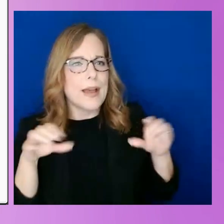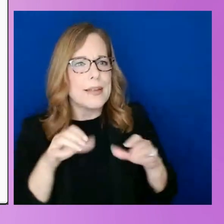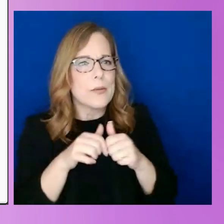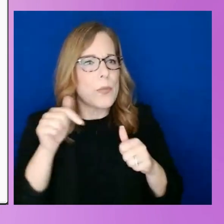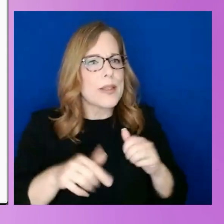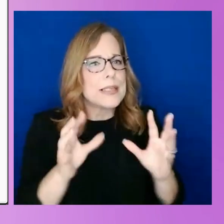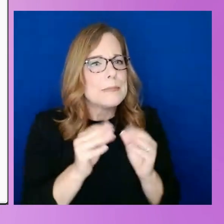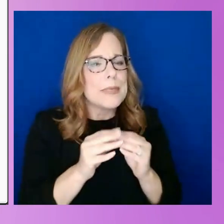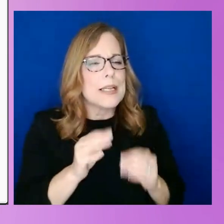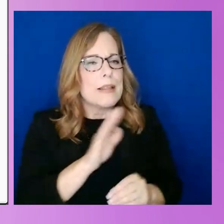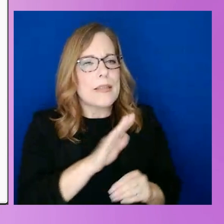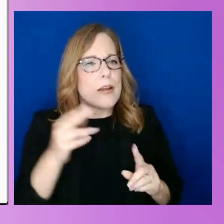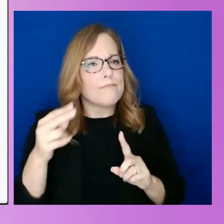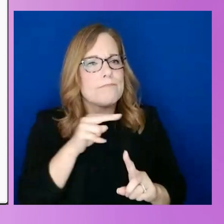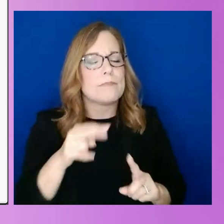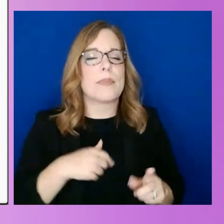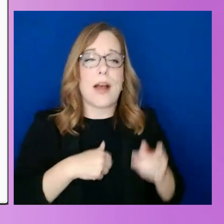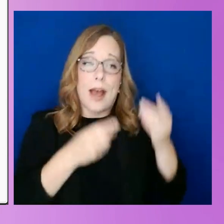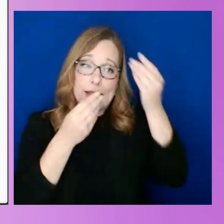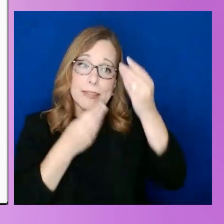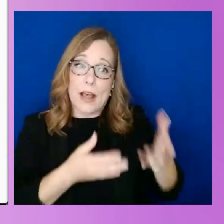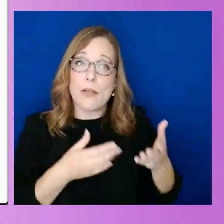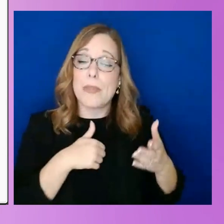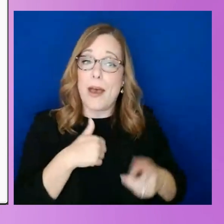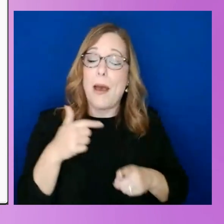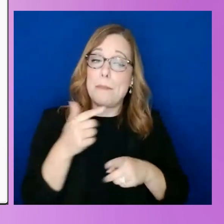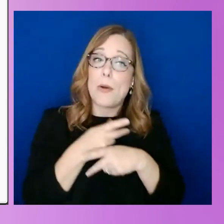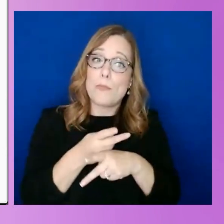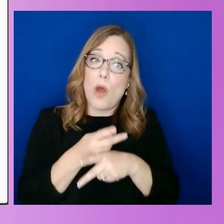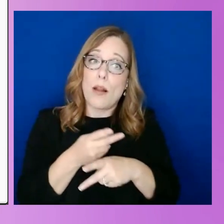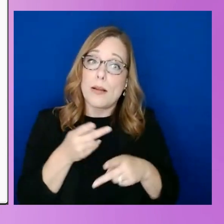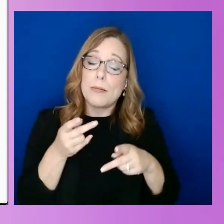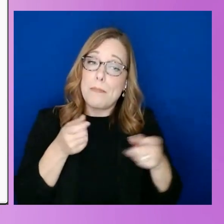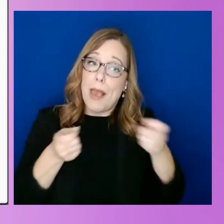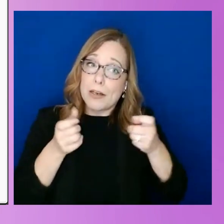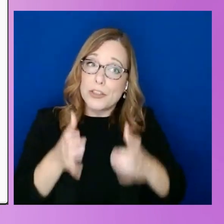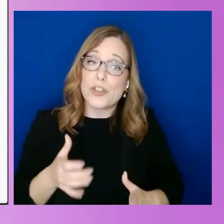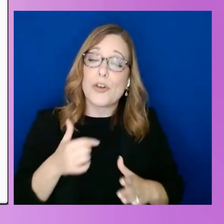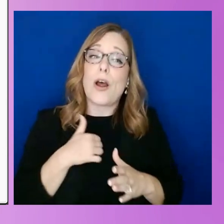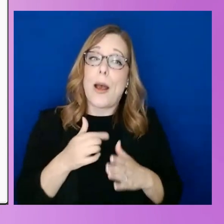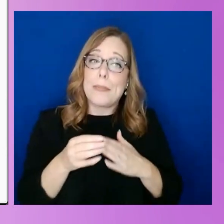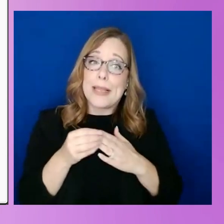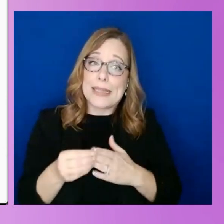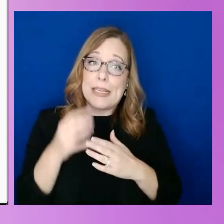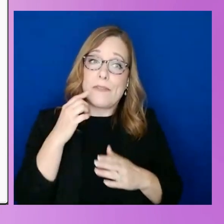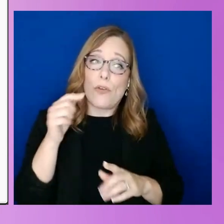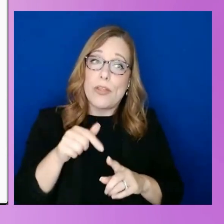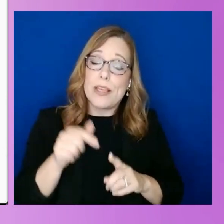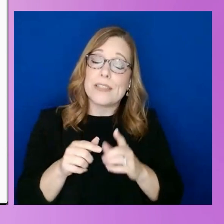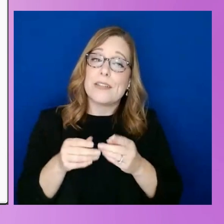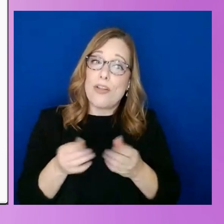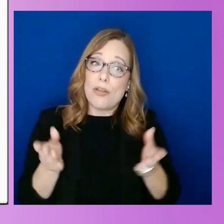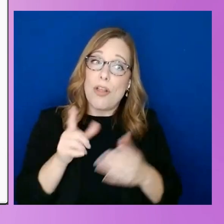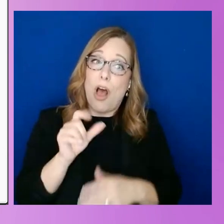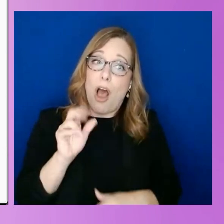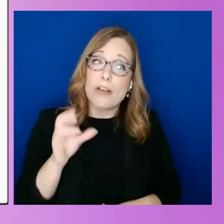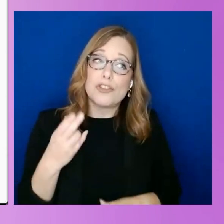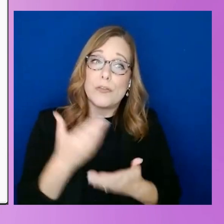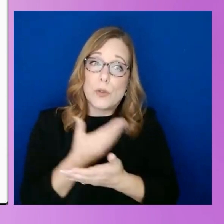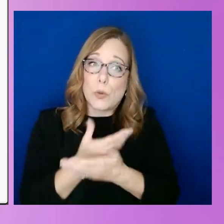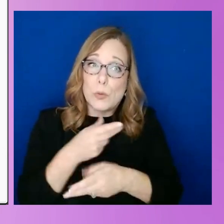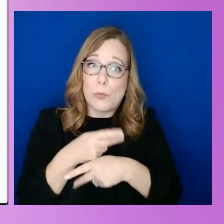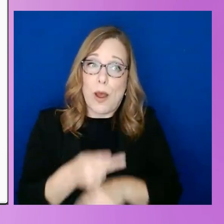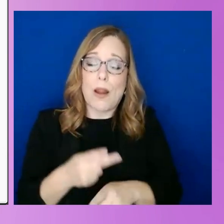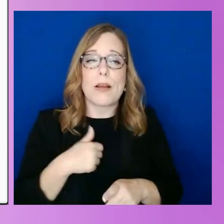I'll let it know that I'm a product marketing manager and the marketing product lead for the product launch. My goal was to clearly communicate a progress